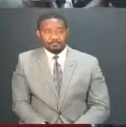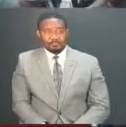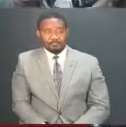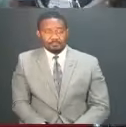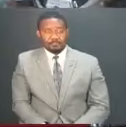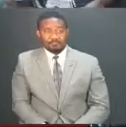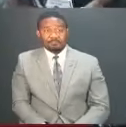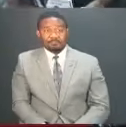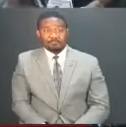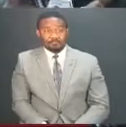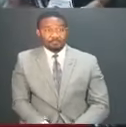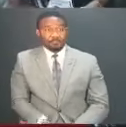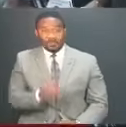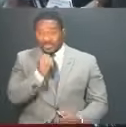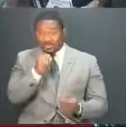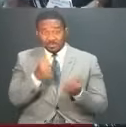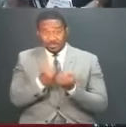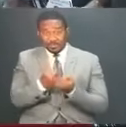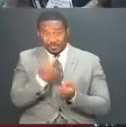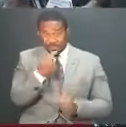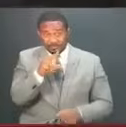Those against say no.